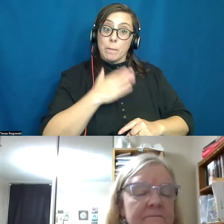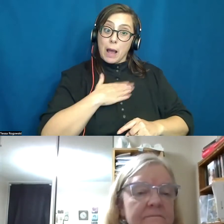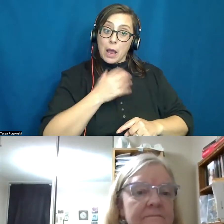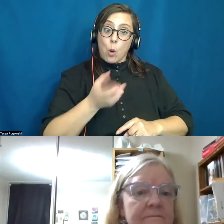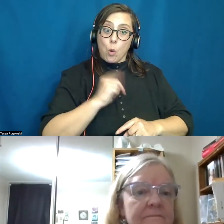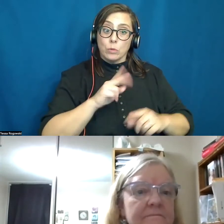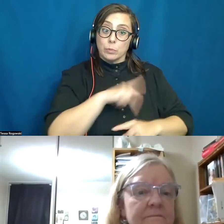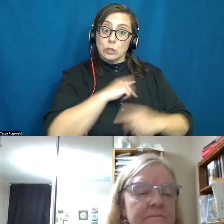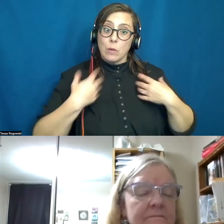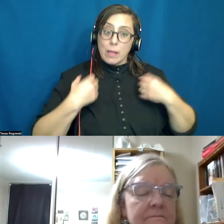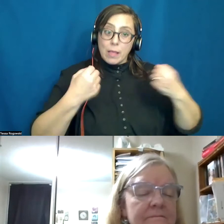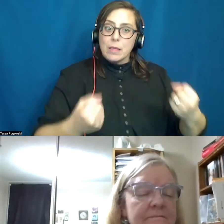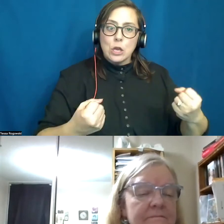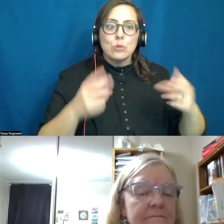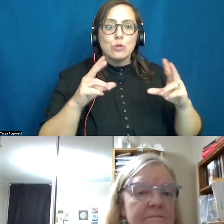But